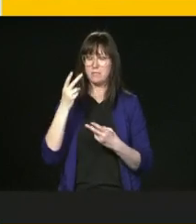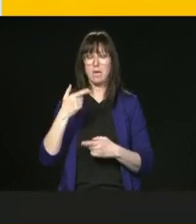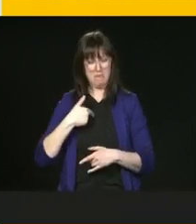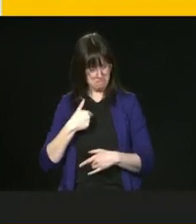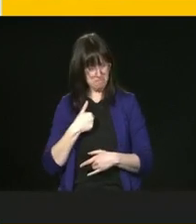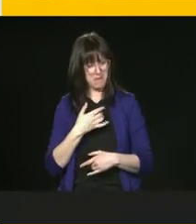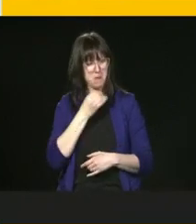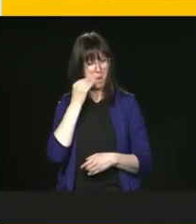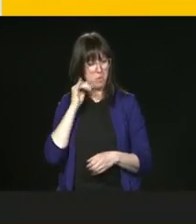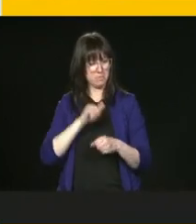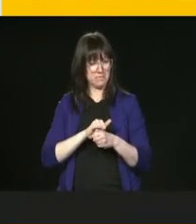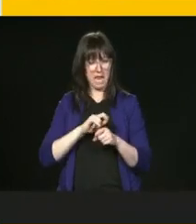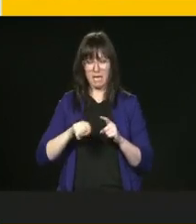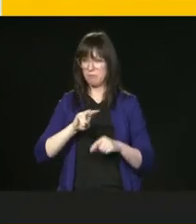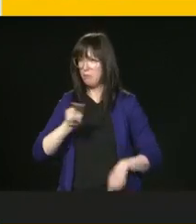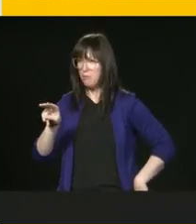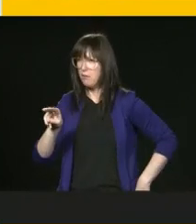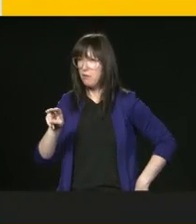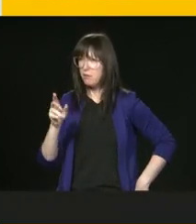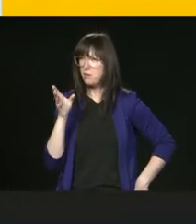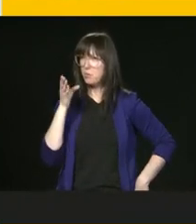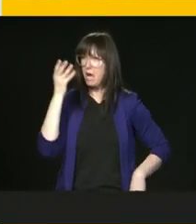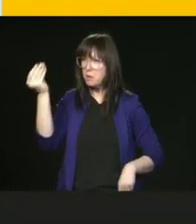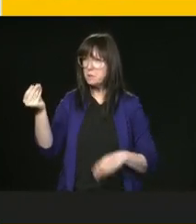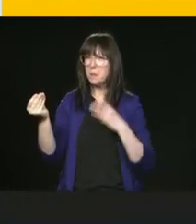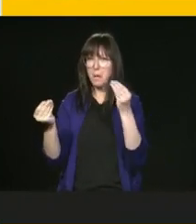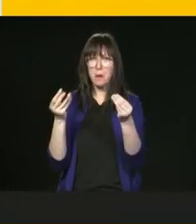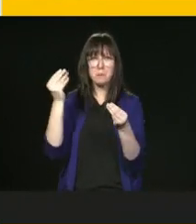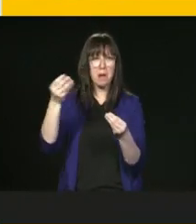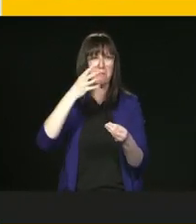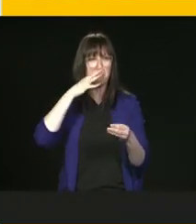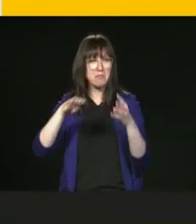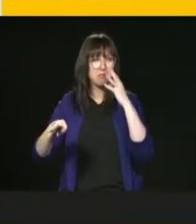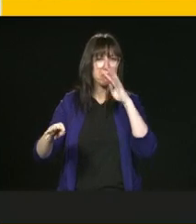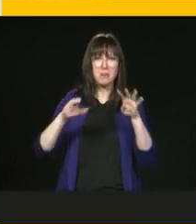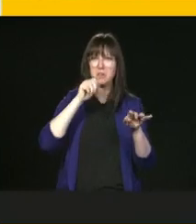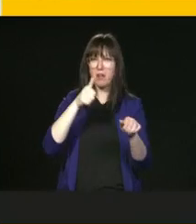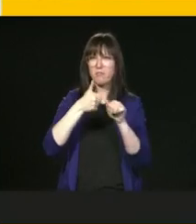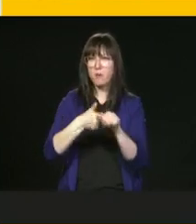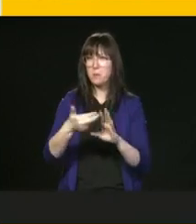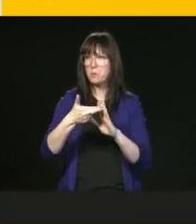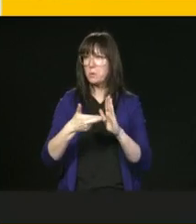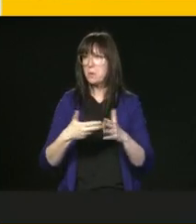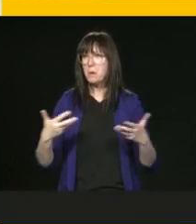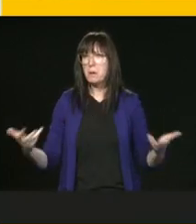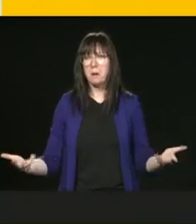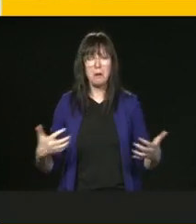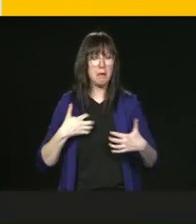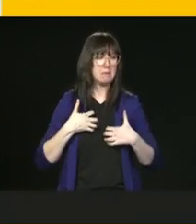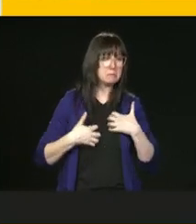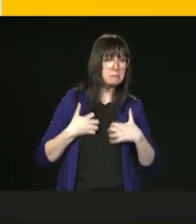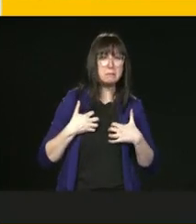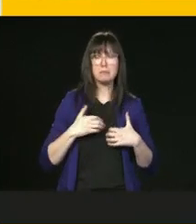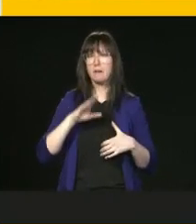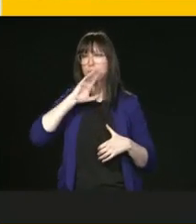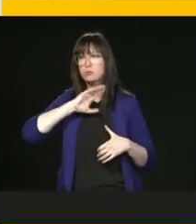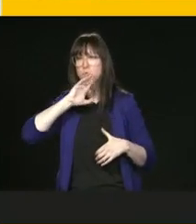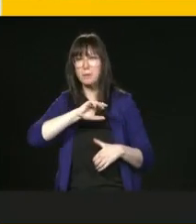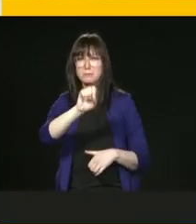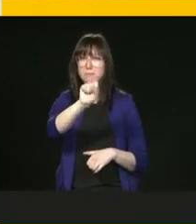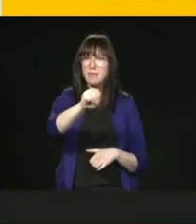people are disregarding the protocols and the recommendations being made by public health officials. So it's